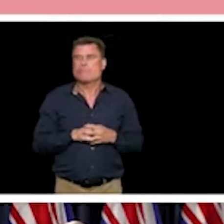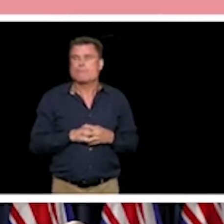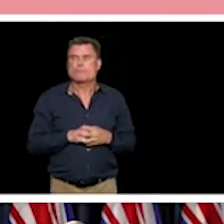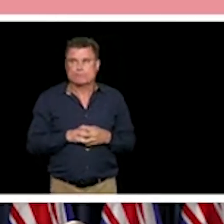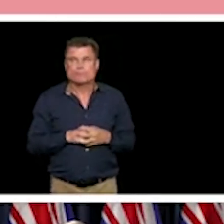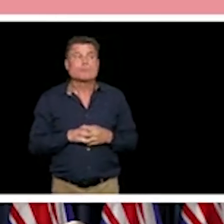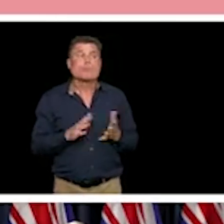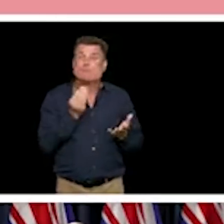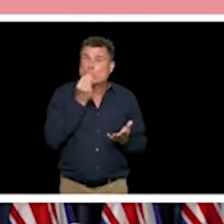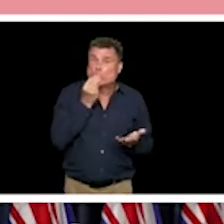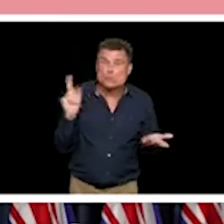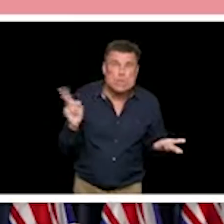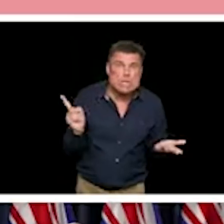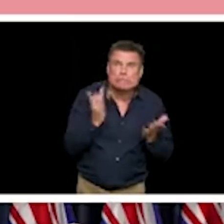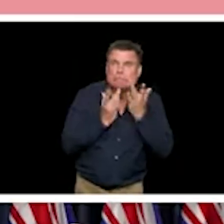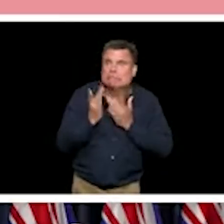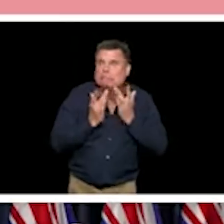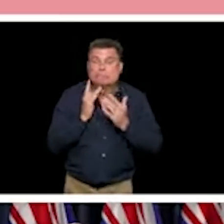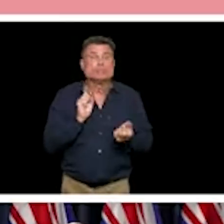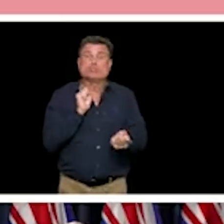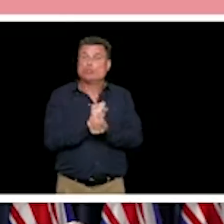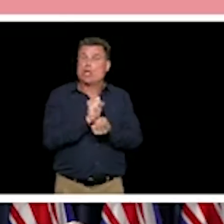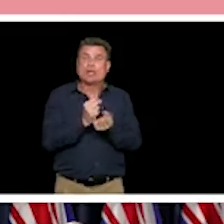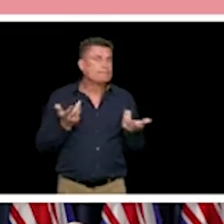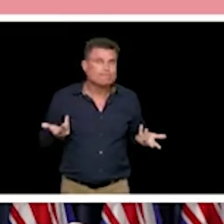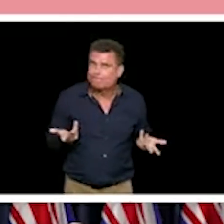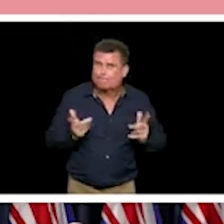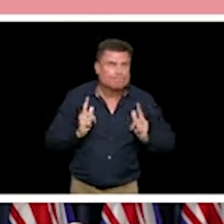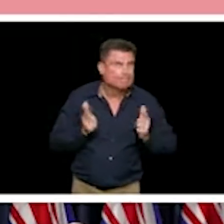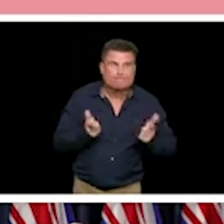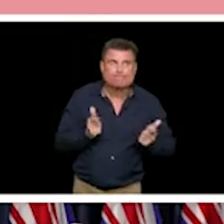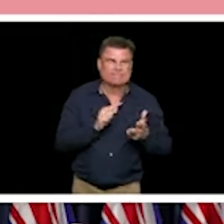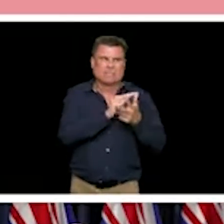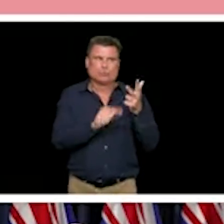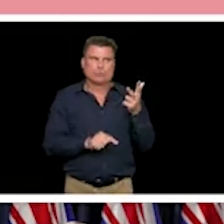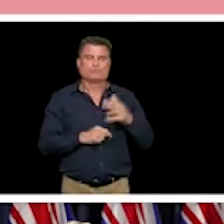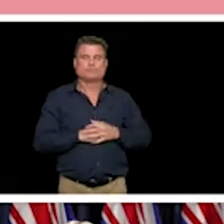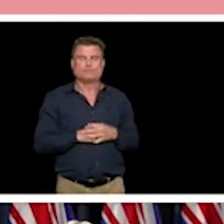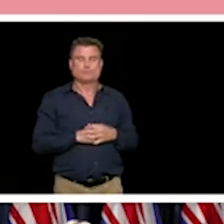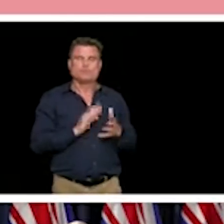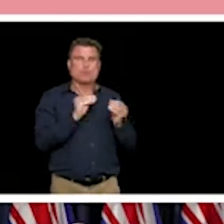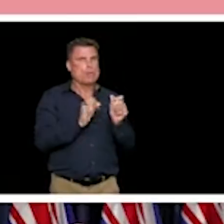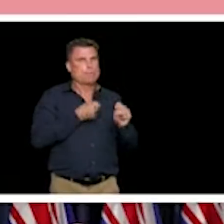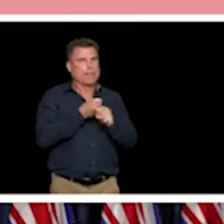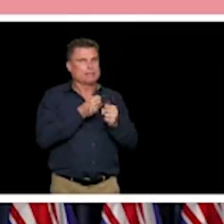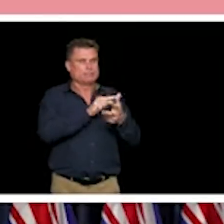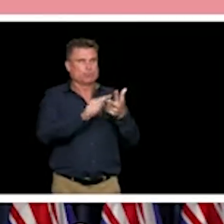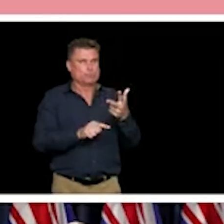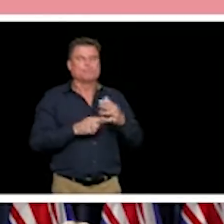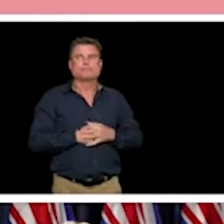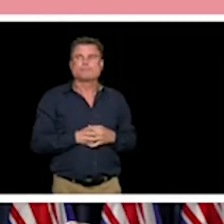insecurity. The other areas we looked at were around difficulty accessing healthcare,